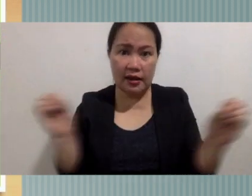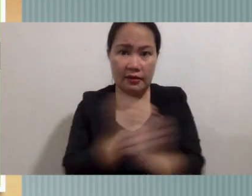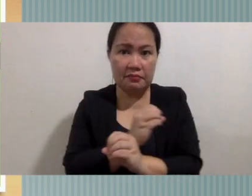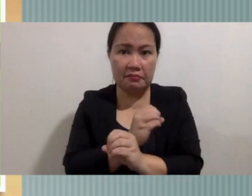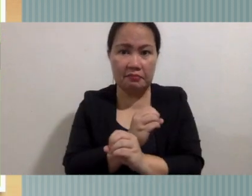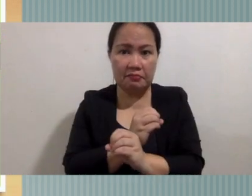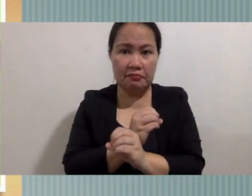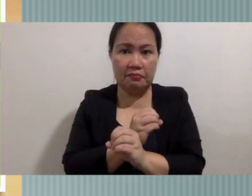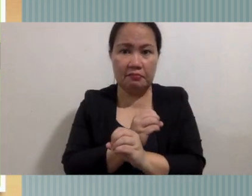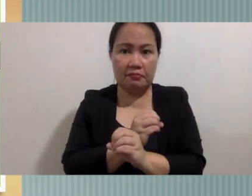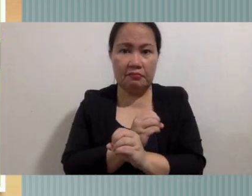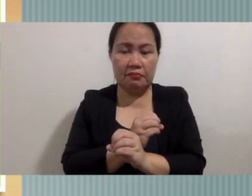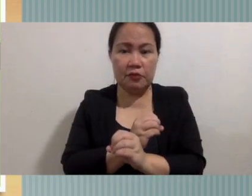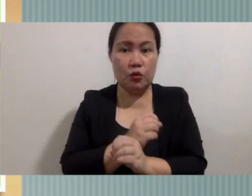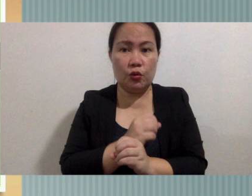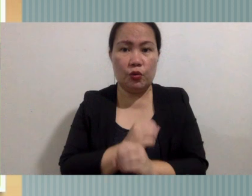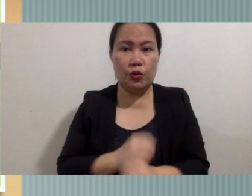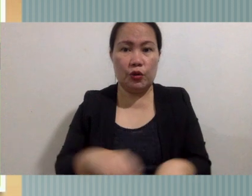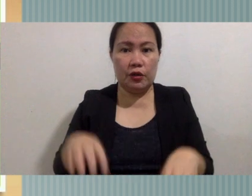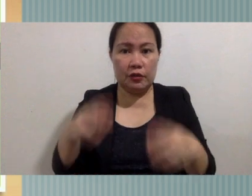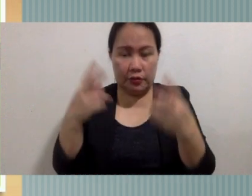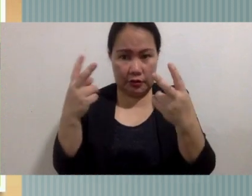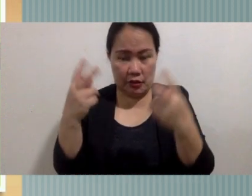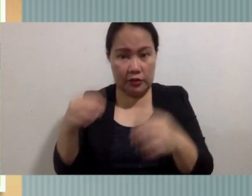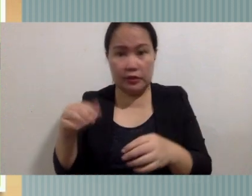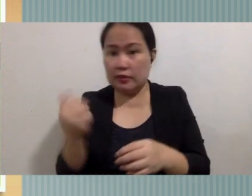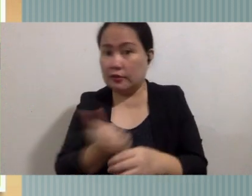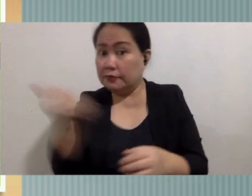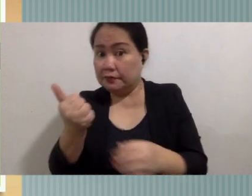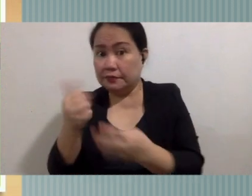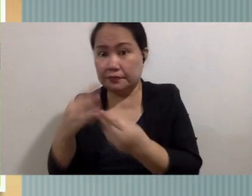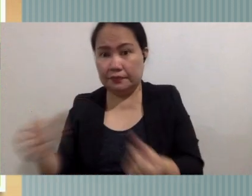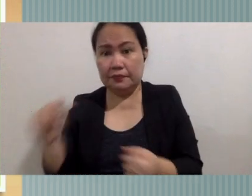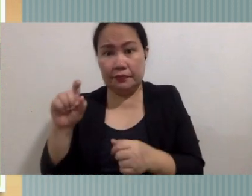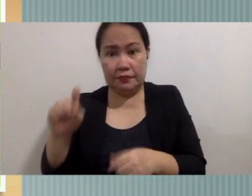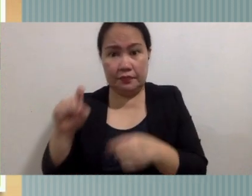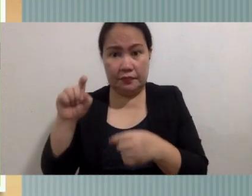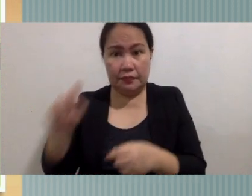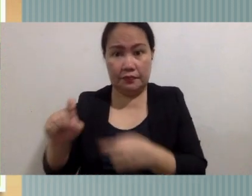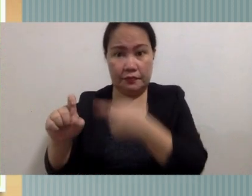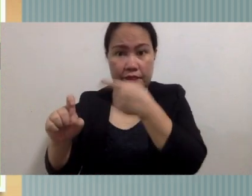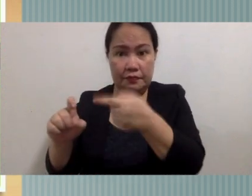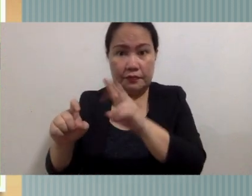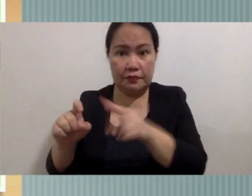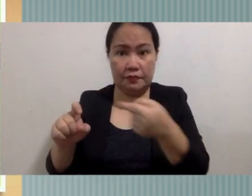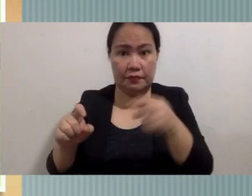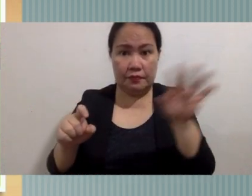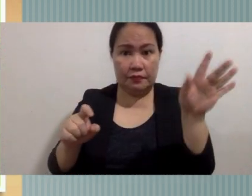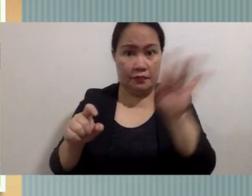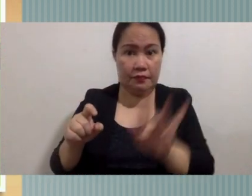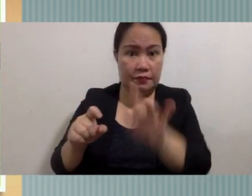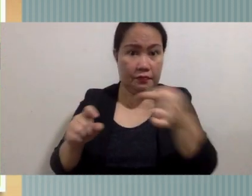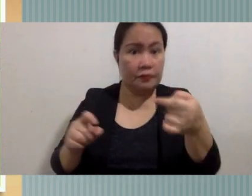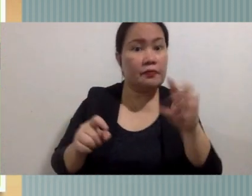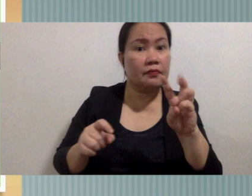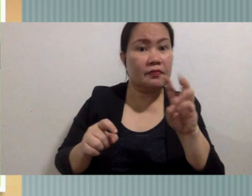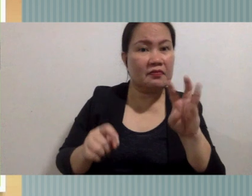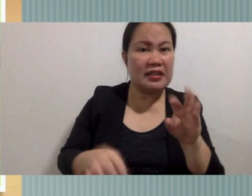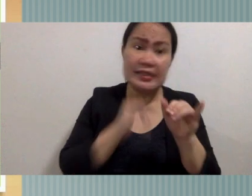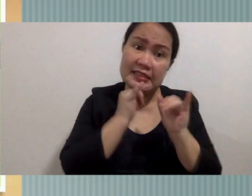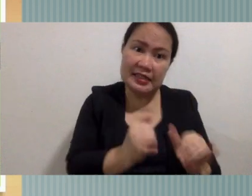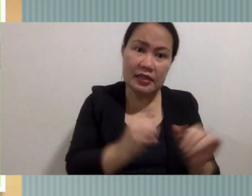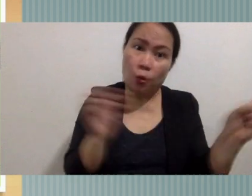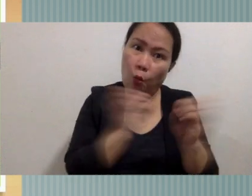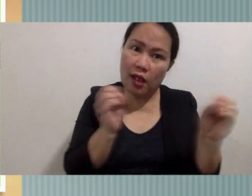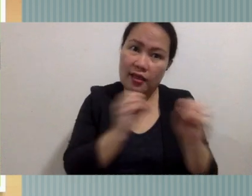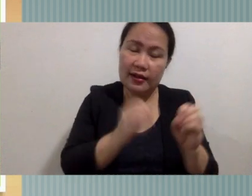sabihin, wala tayo niyan. Okay? And then, another one, negative 2 minus square root of